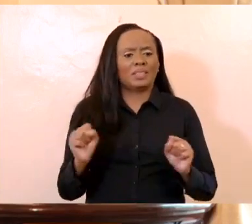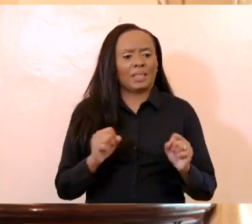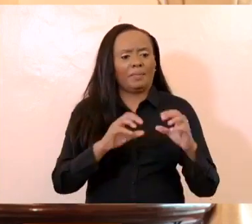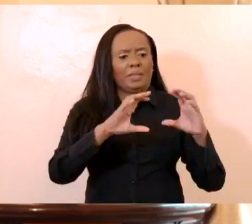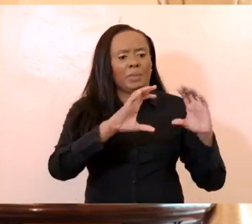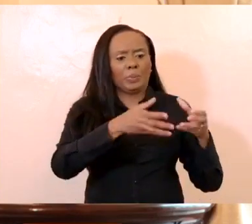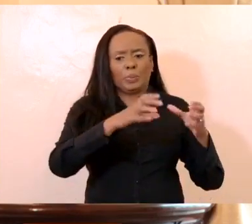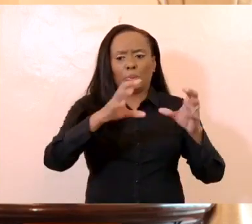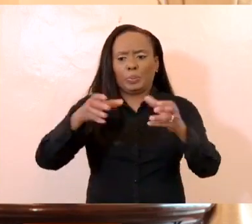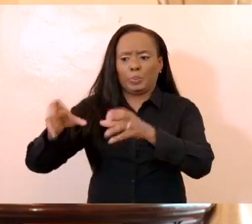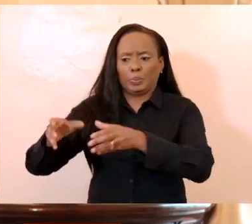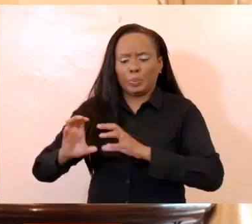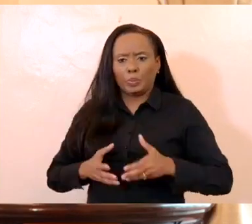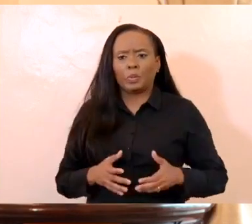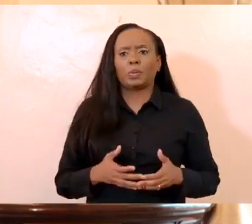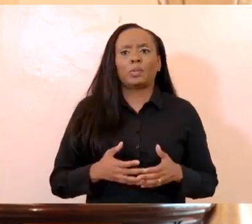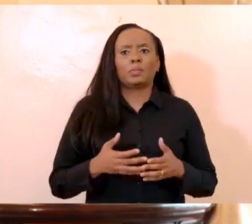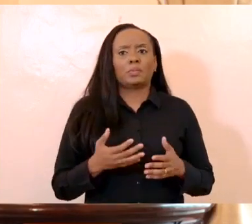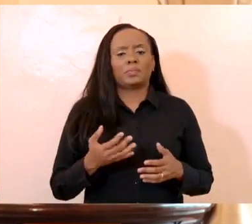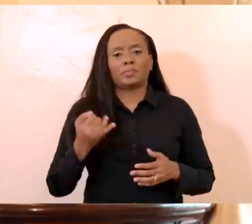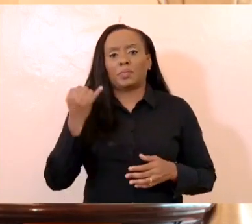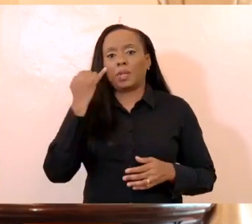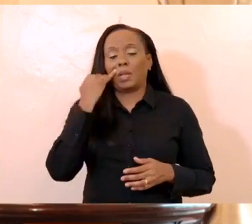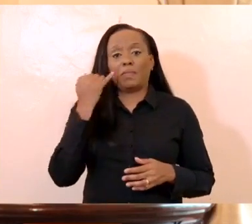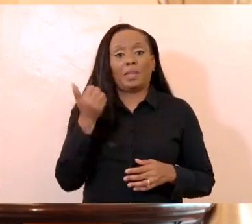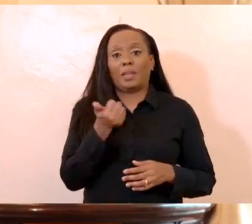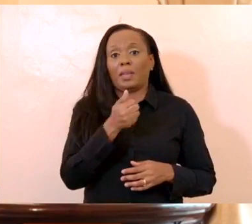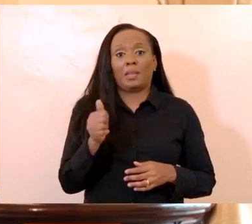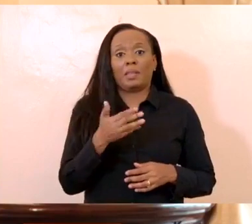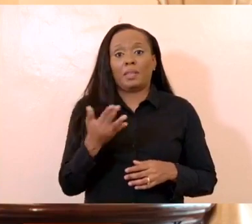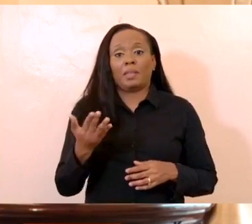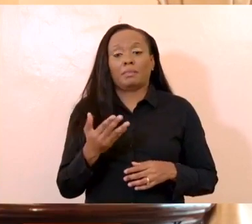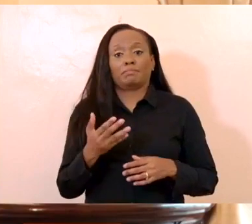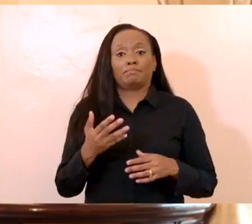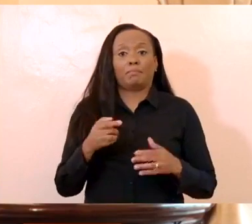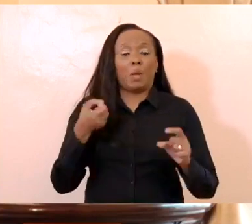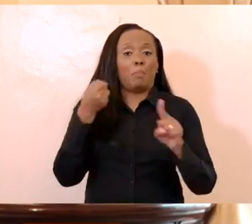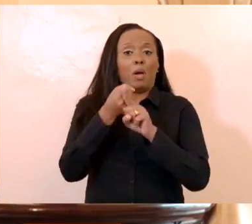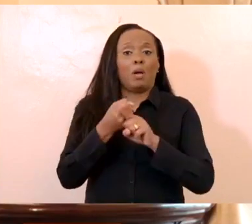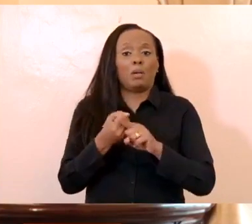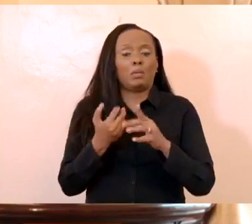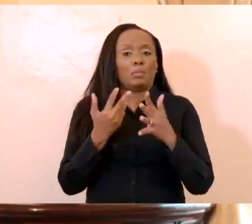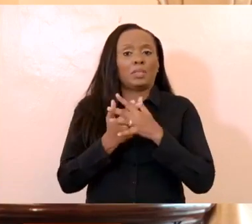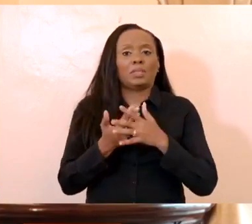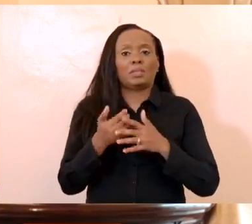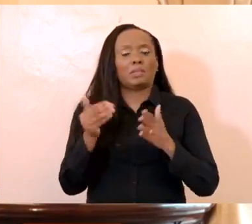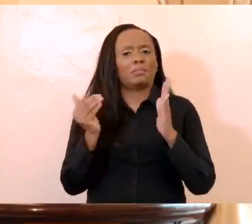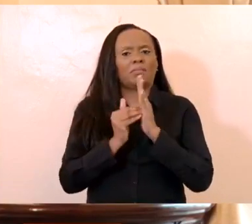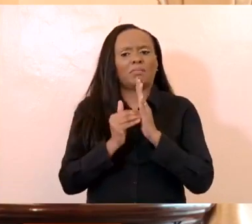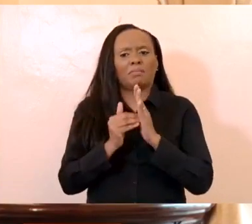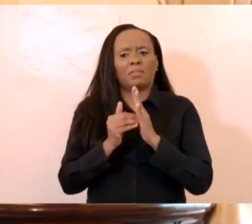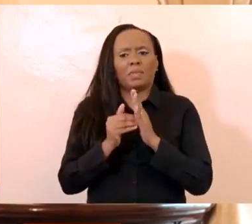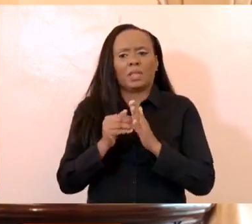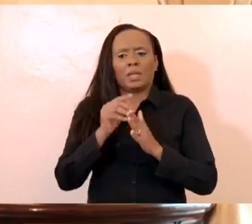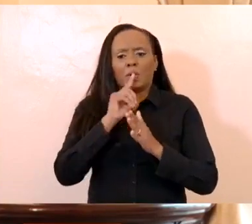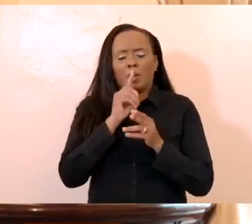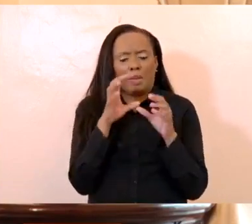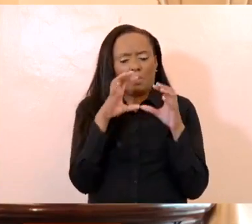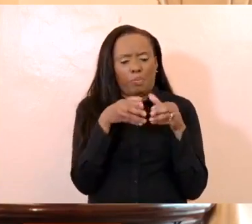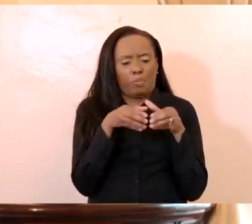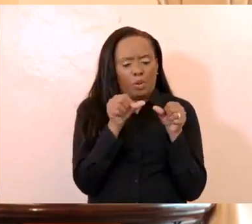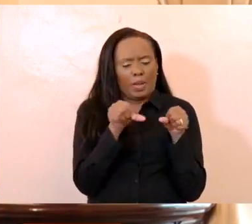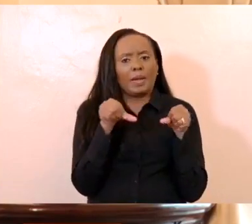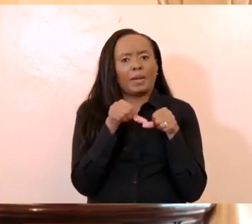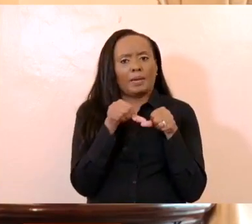that if we do have a flare up or something else happens in the prison, it can be confined or isolated to sections as opposed to the general